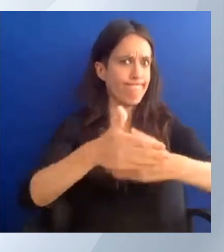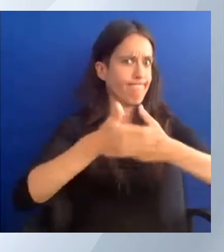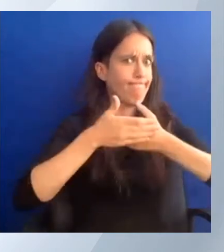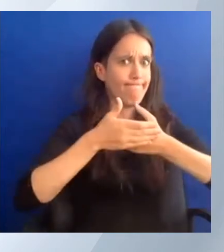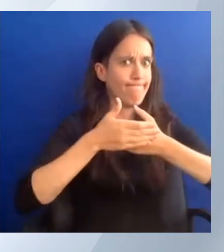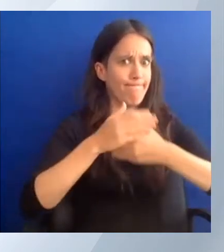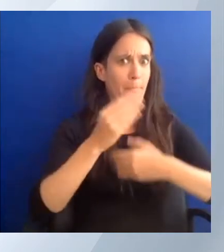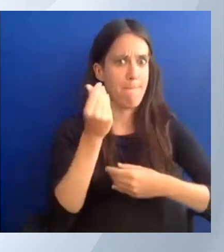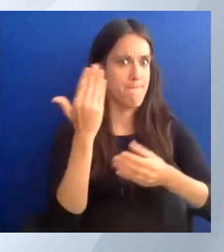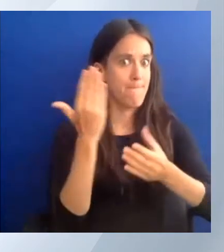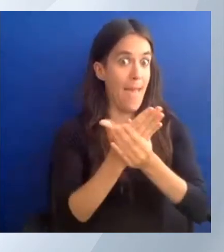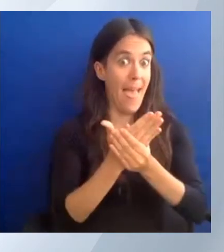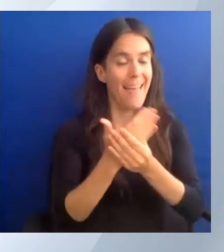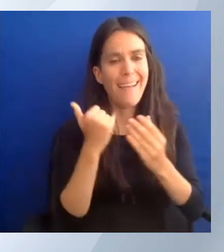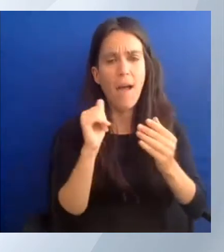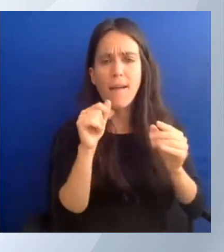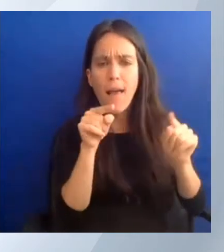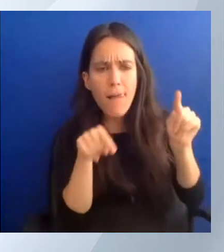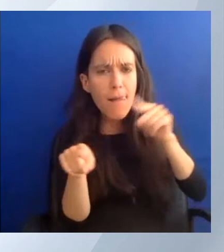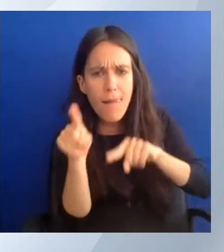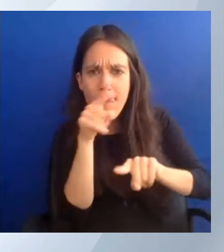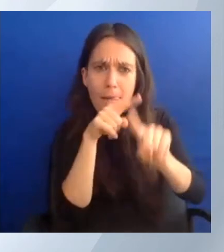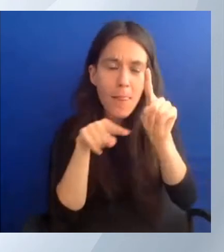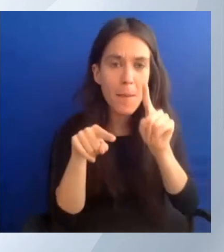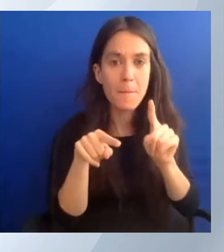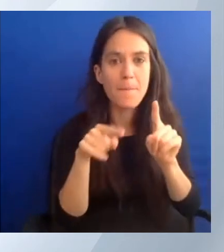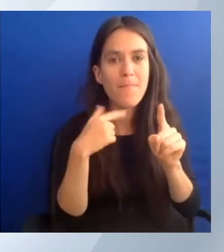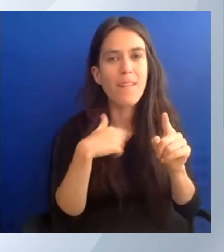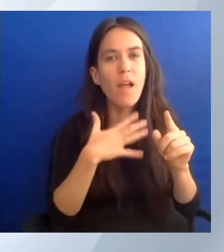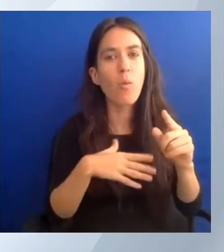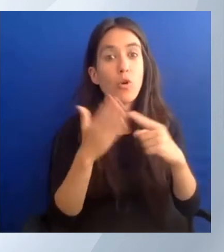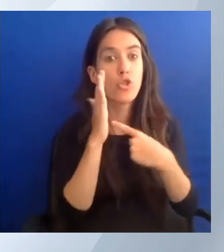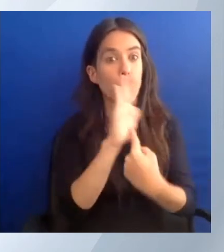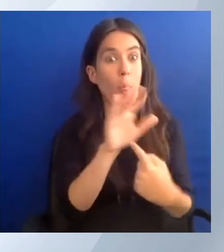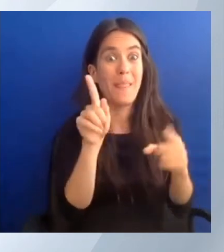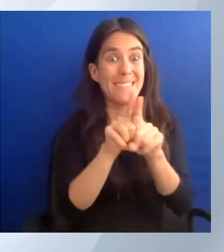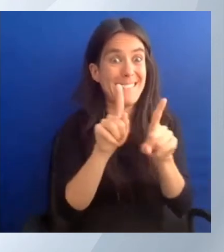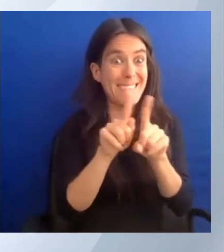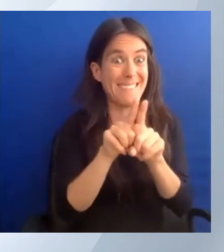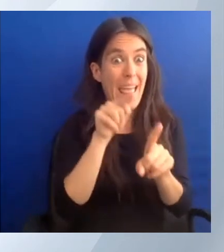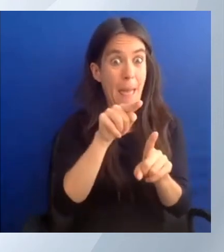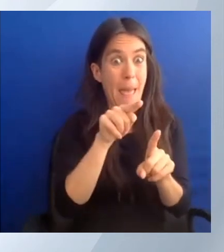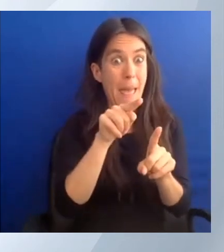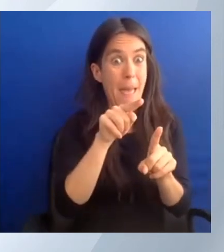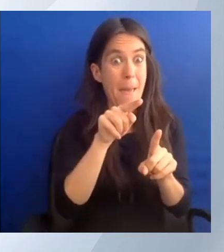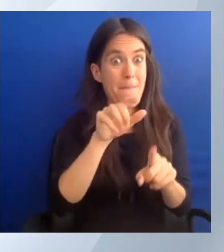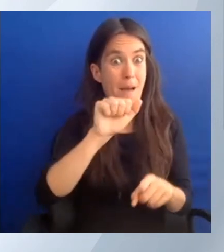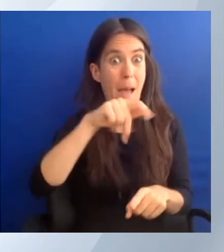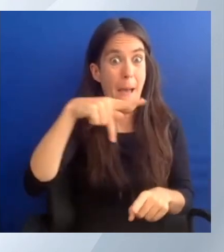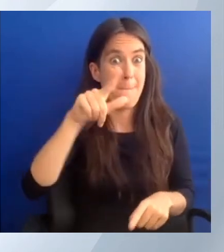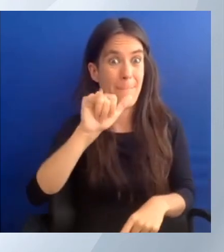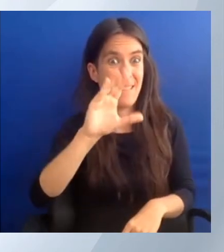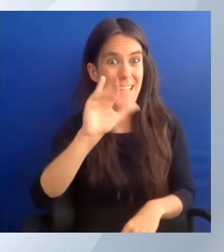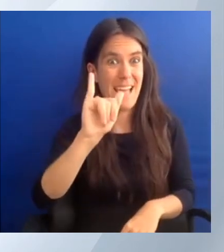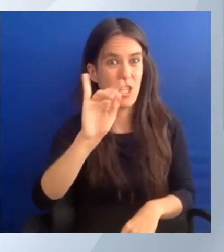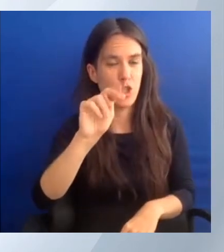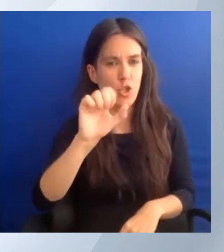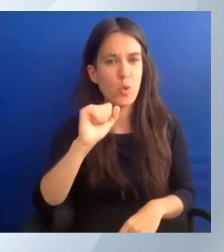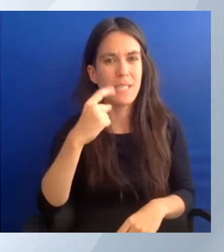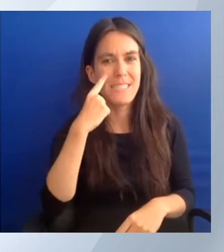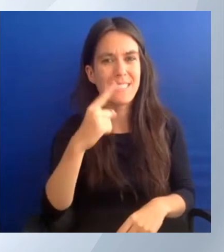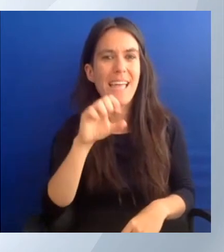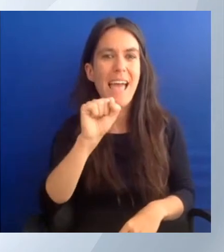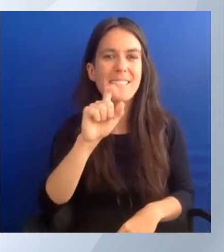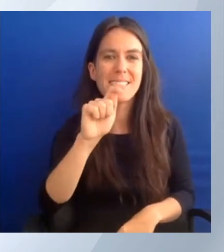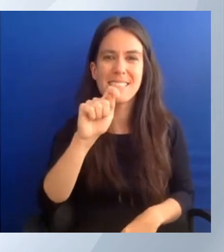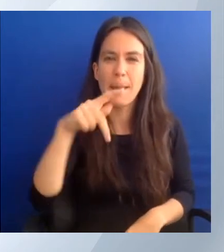Core application. I want to show the same application not only can accept HTTP post and HTTP